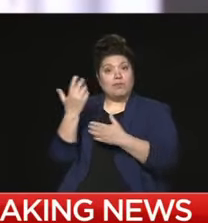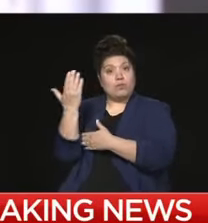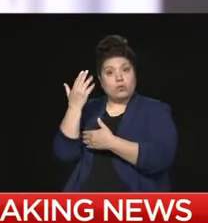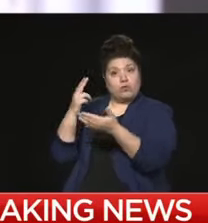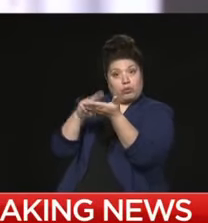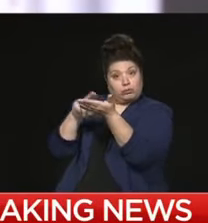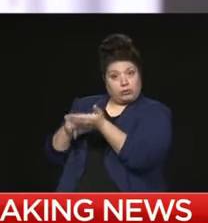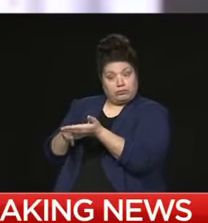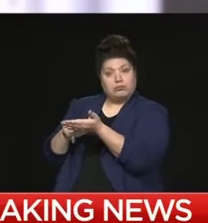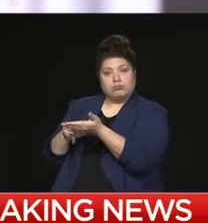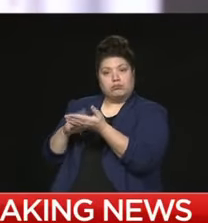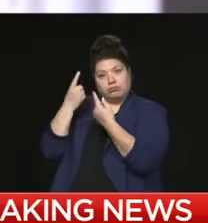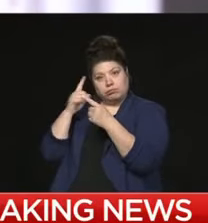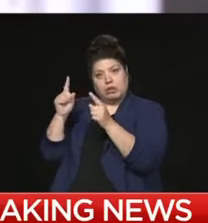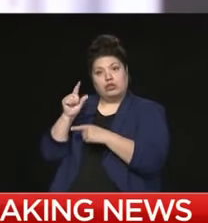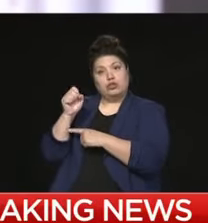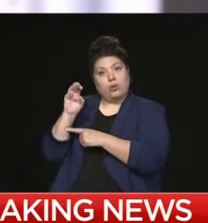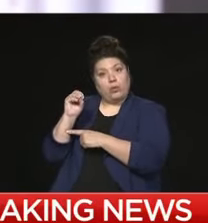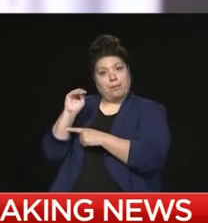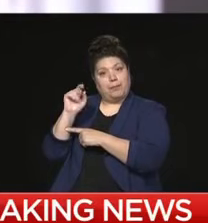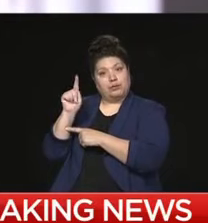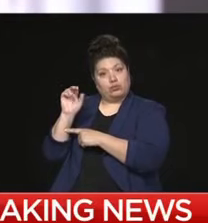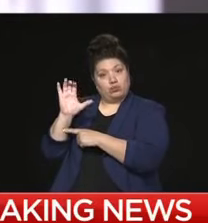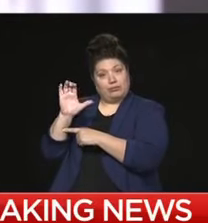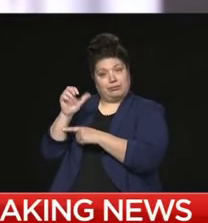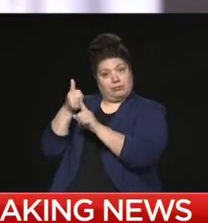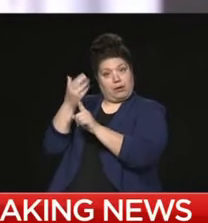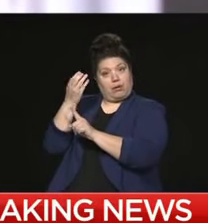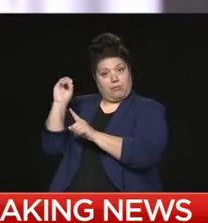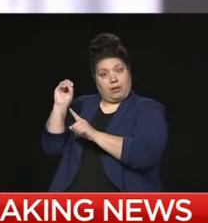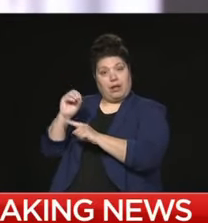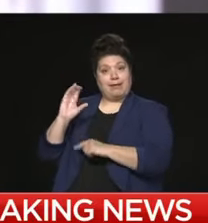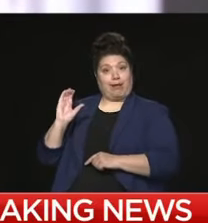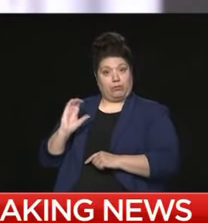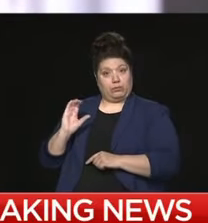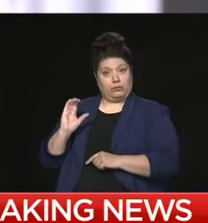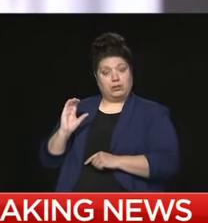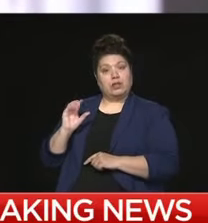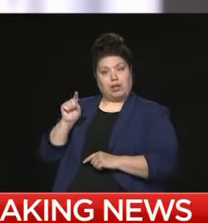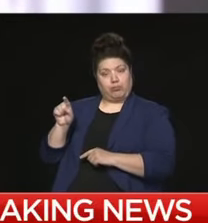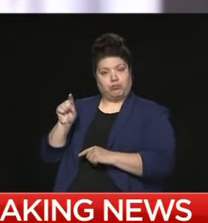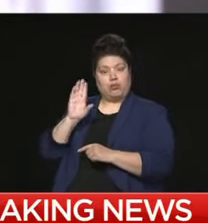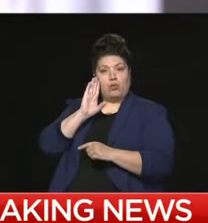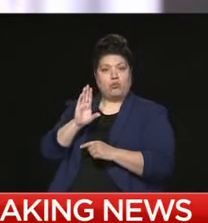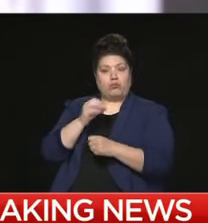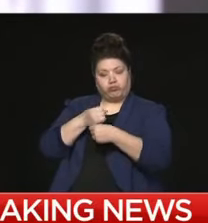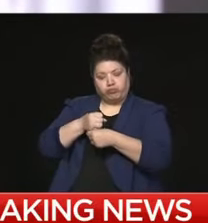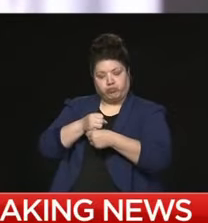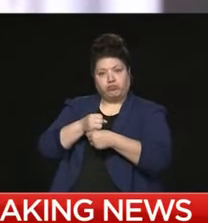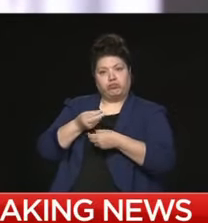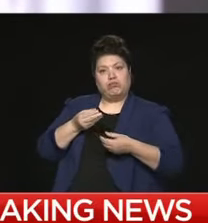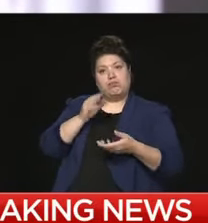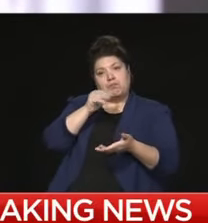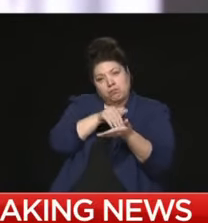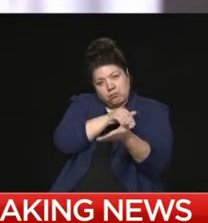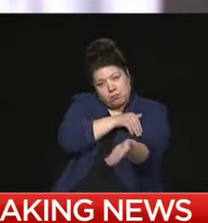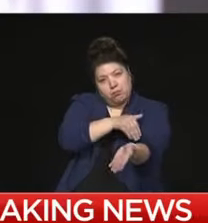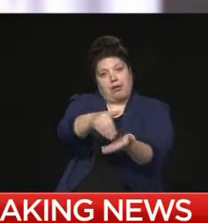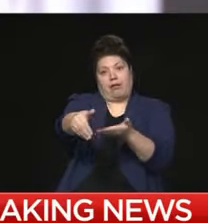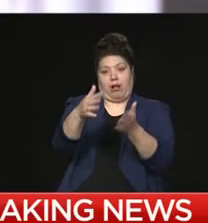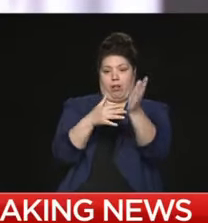such as Geometric Energy Corporation from Calgary, which will give thousands of gloves to our healthcare workers. Later